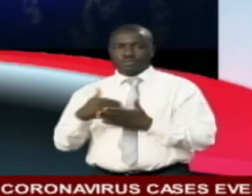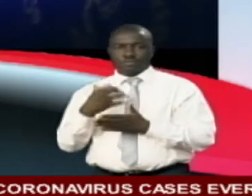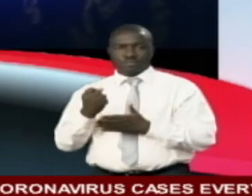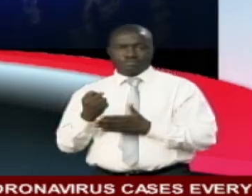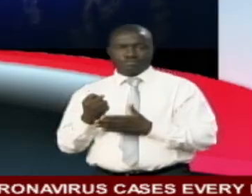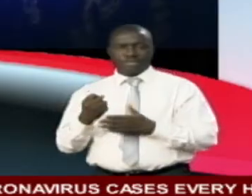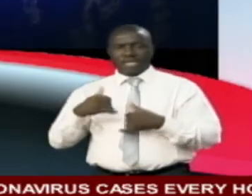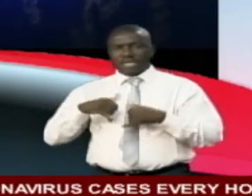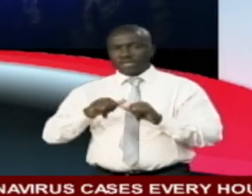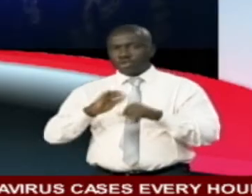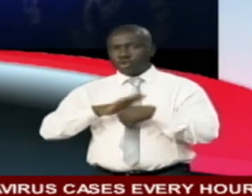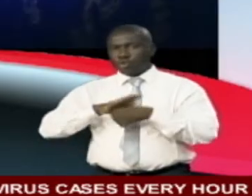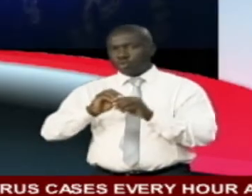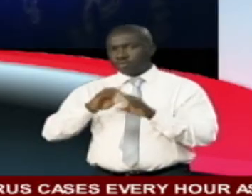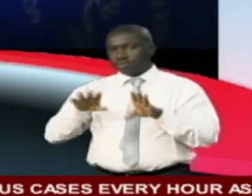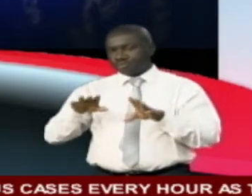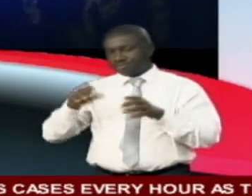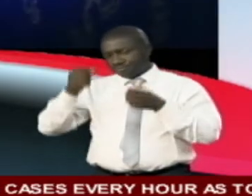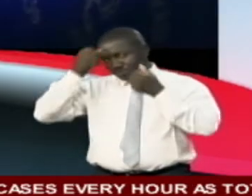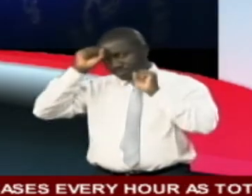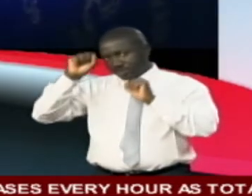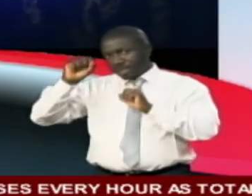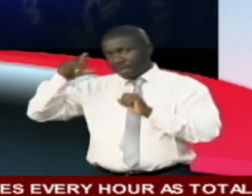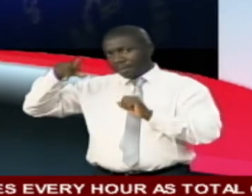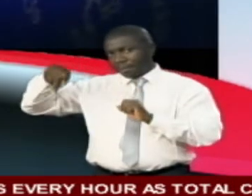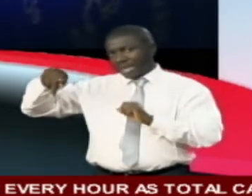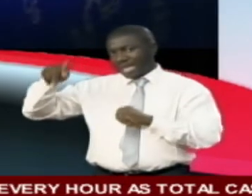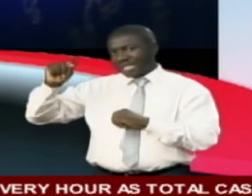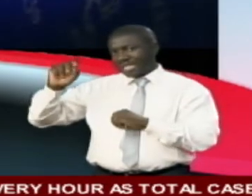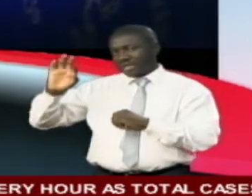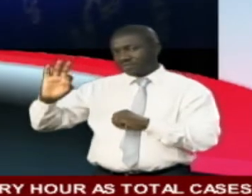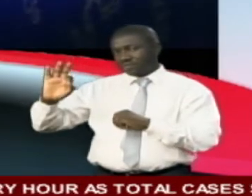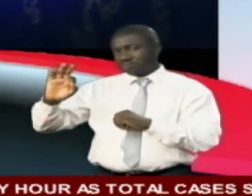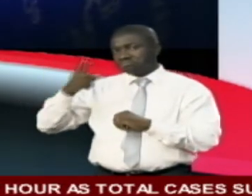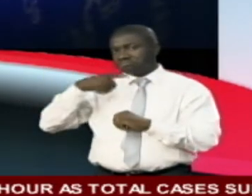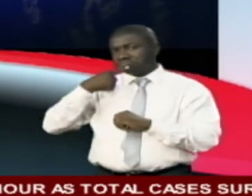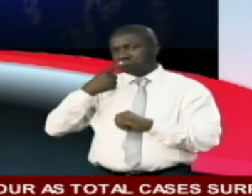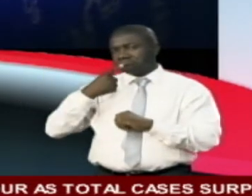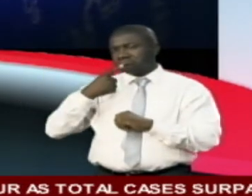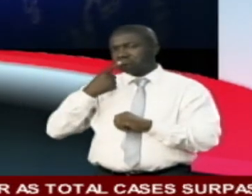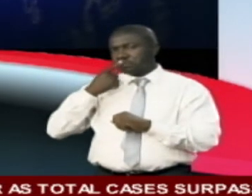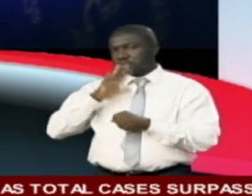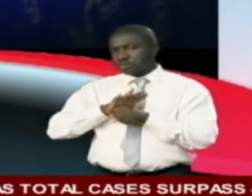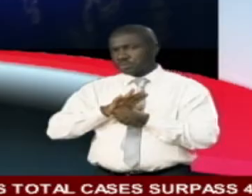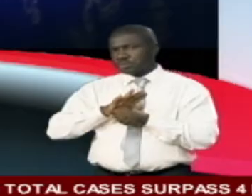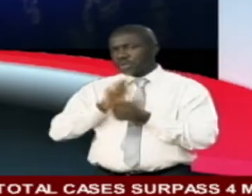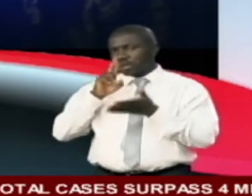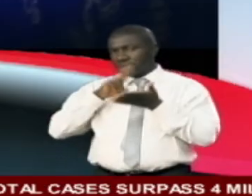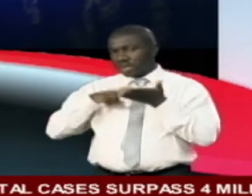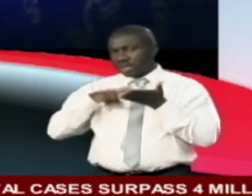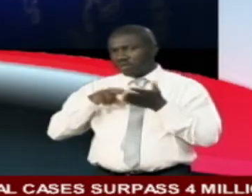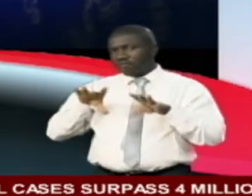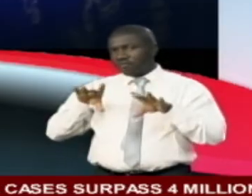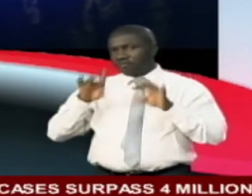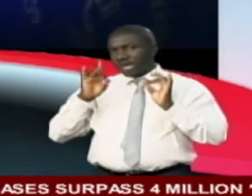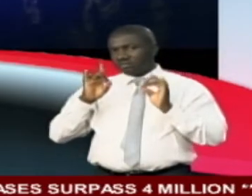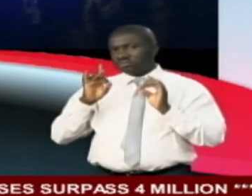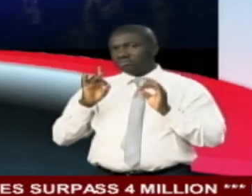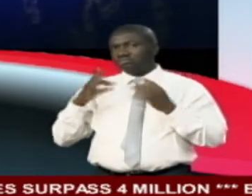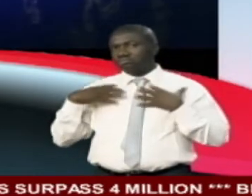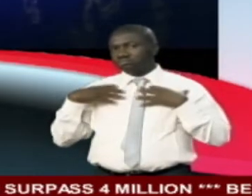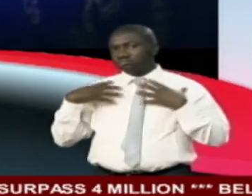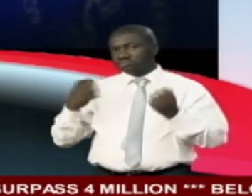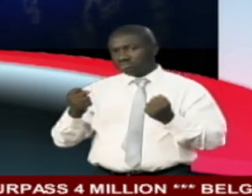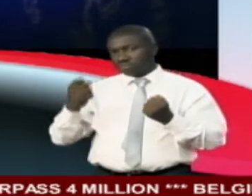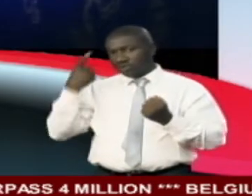on COVID-19, the Presidential Task Force on COVID-19 says it remains committed to research towards finding cure to COVID-19,